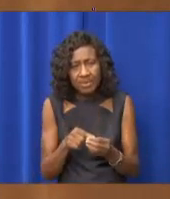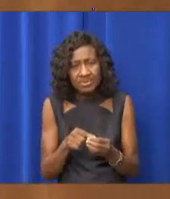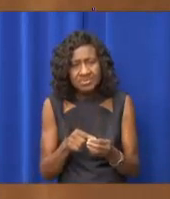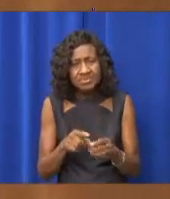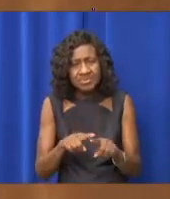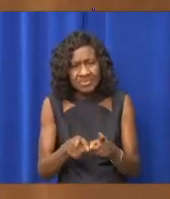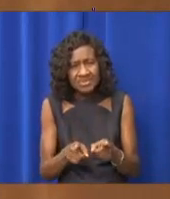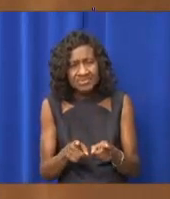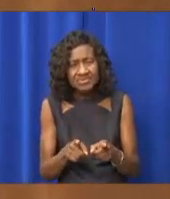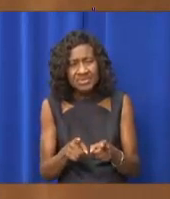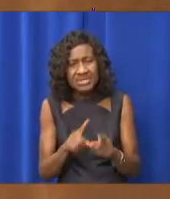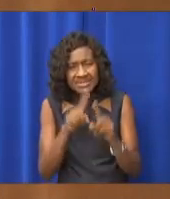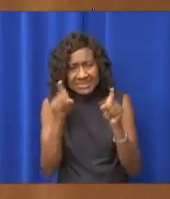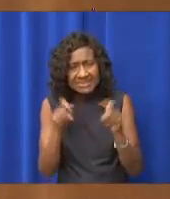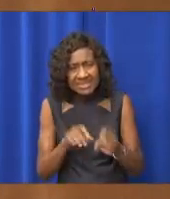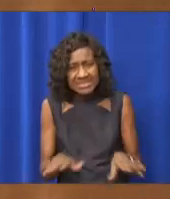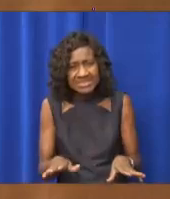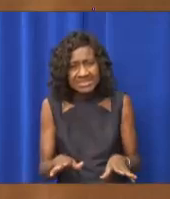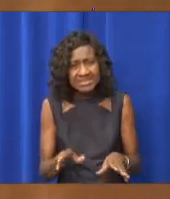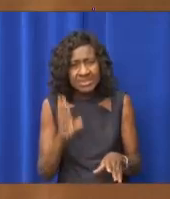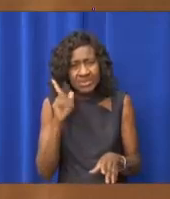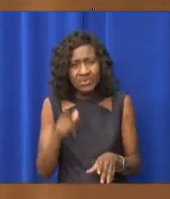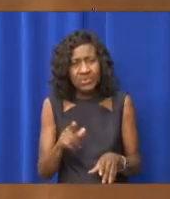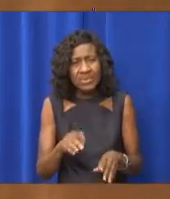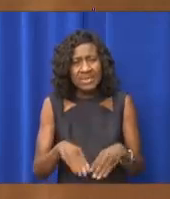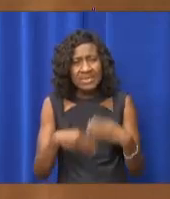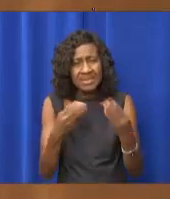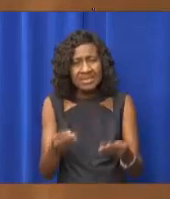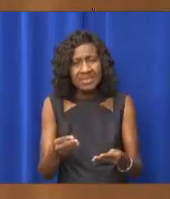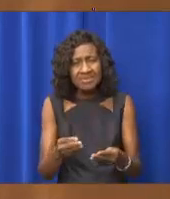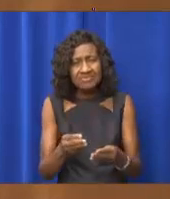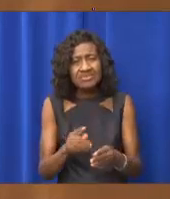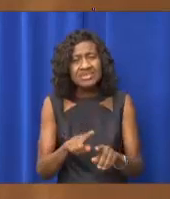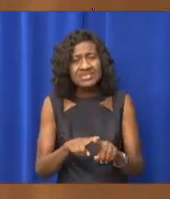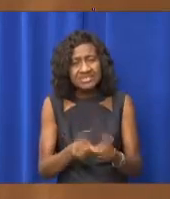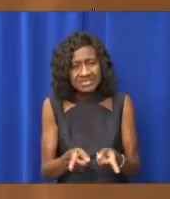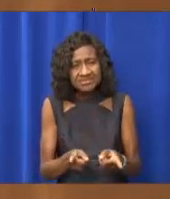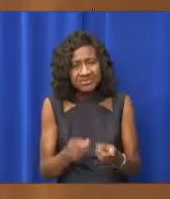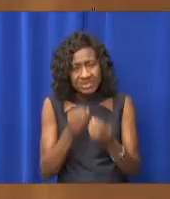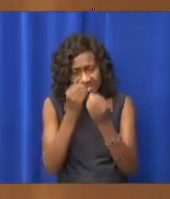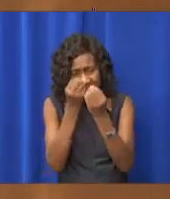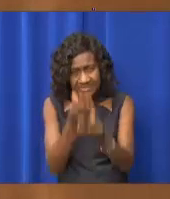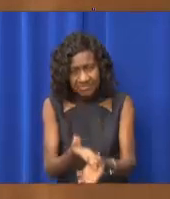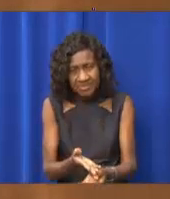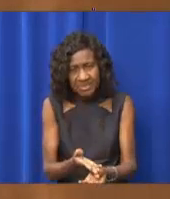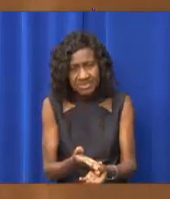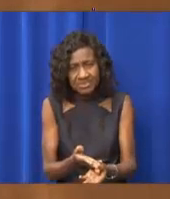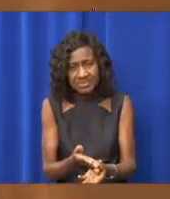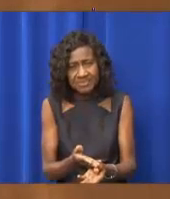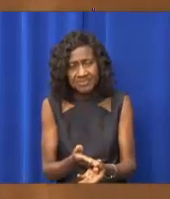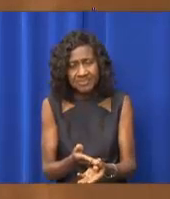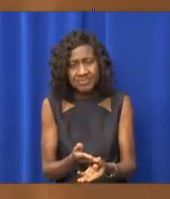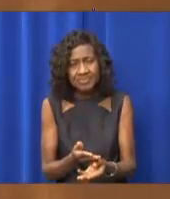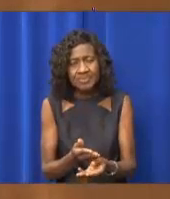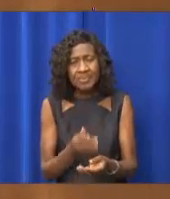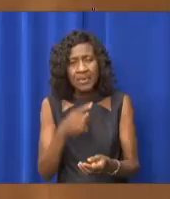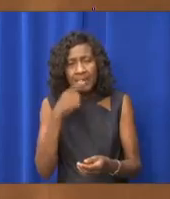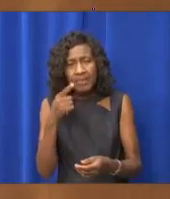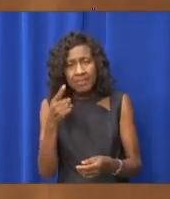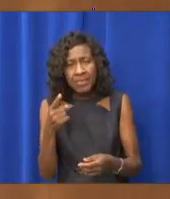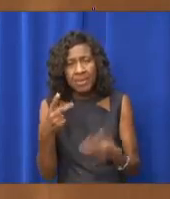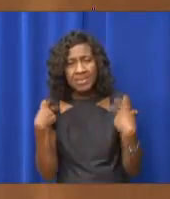tell us probably what historically we had. And Public Health England have already mooted that they might be willing to help